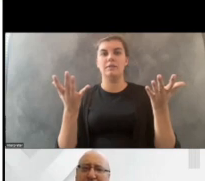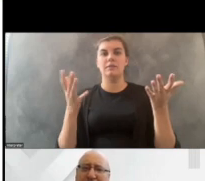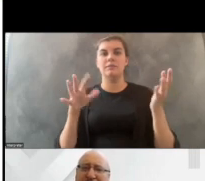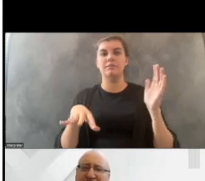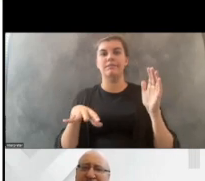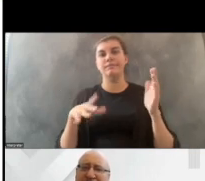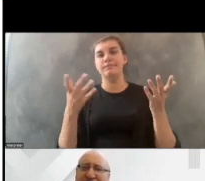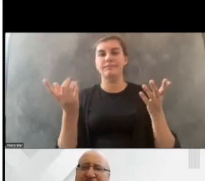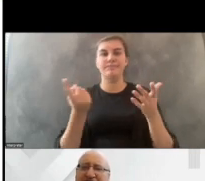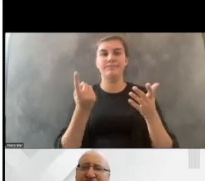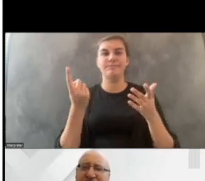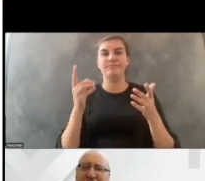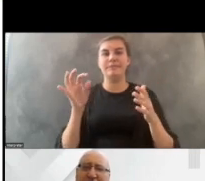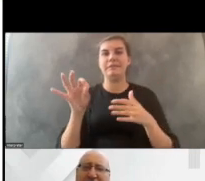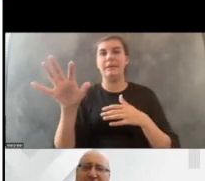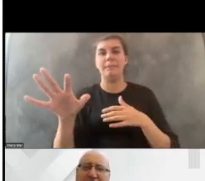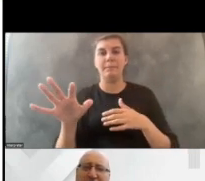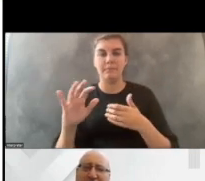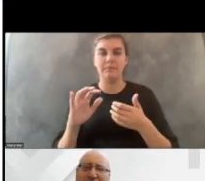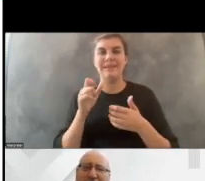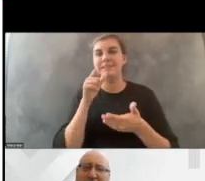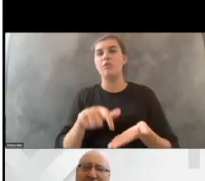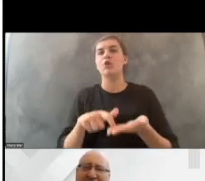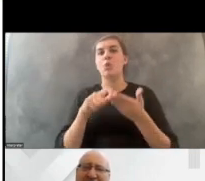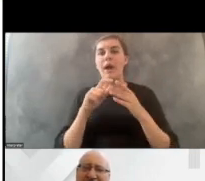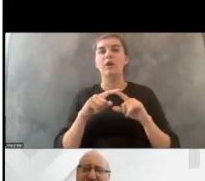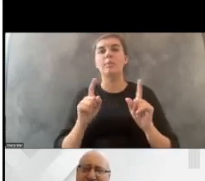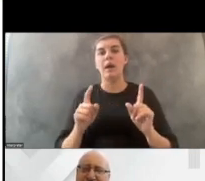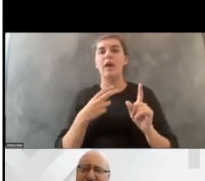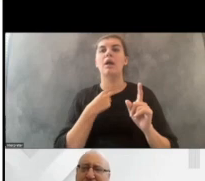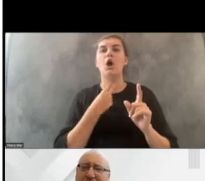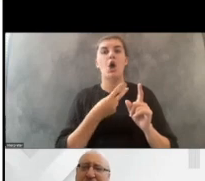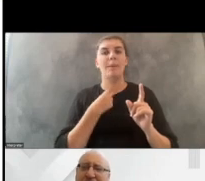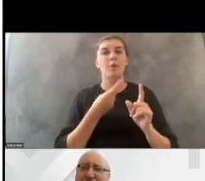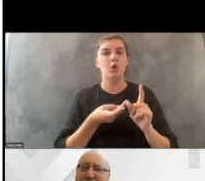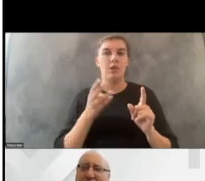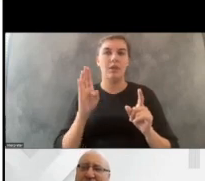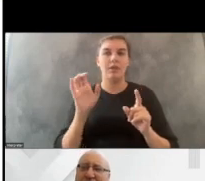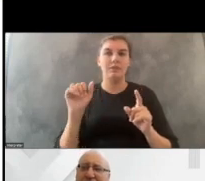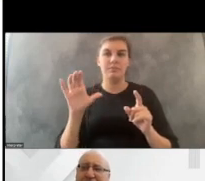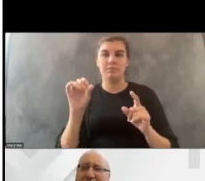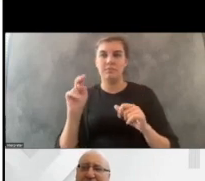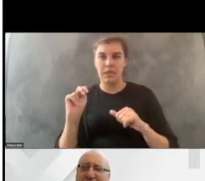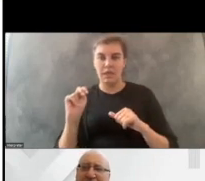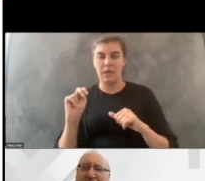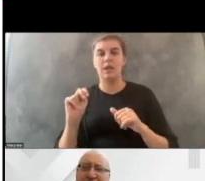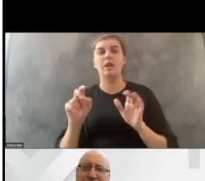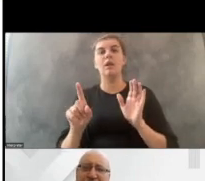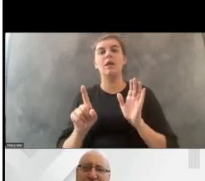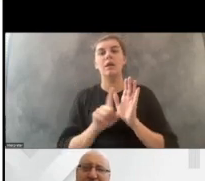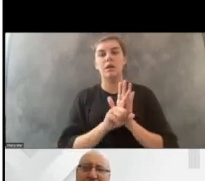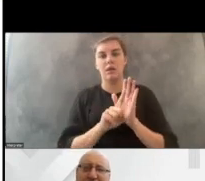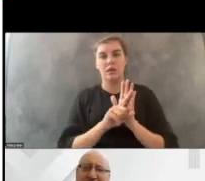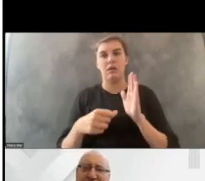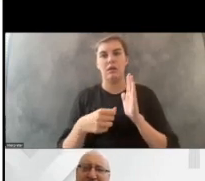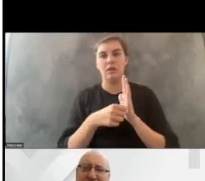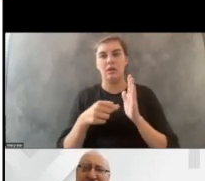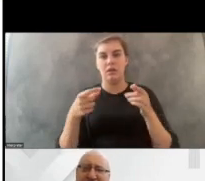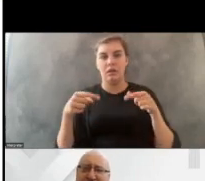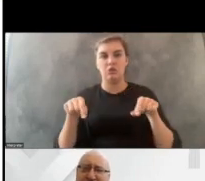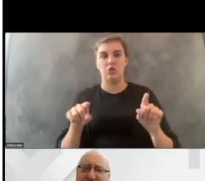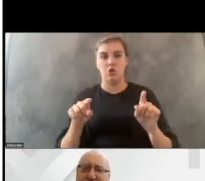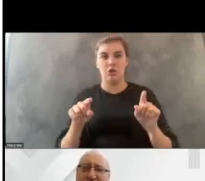inside crosswalk line going towards going into the street that you're crossing. Pedestrian push